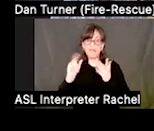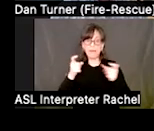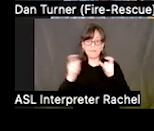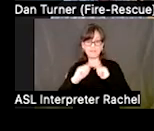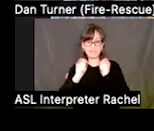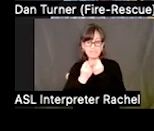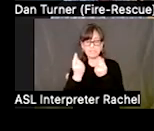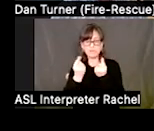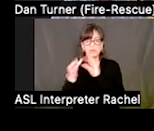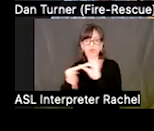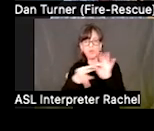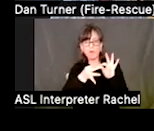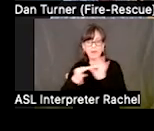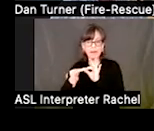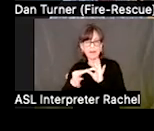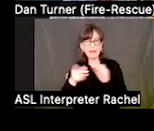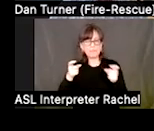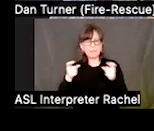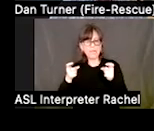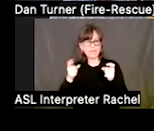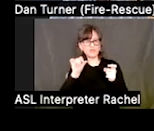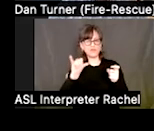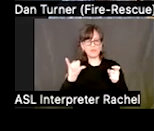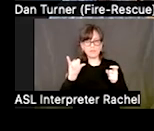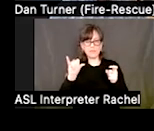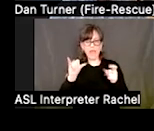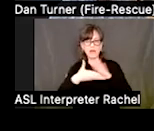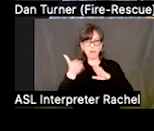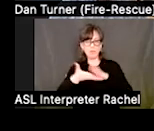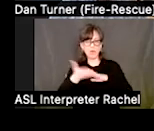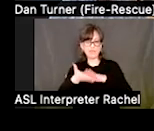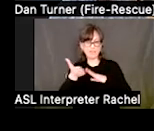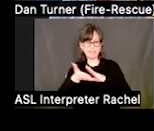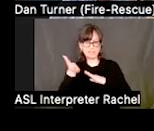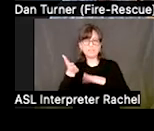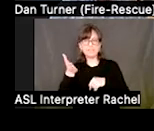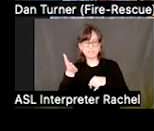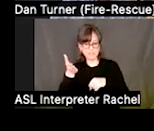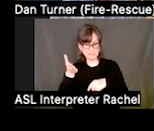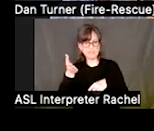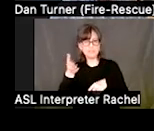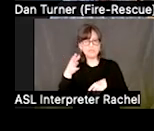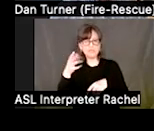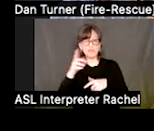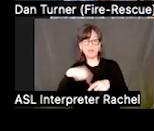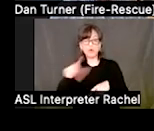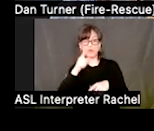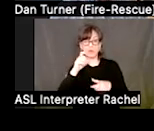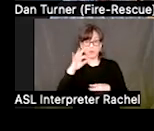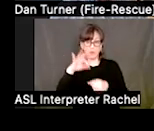is to coordinate and manage this operation. The elected officials want to talk